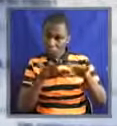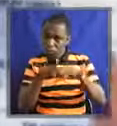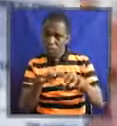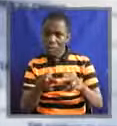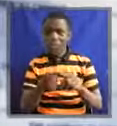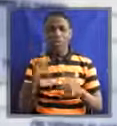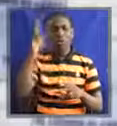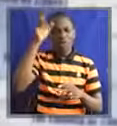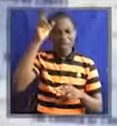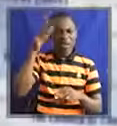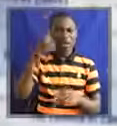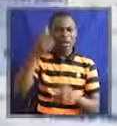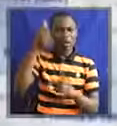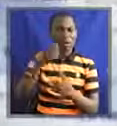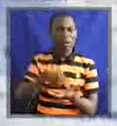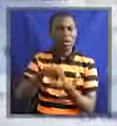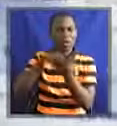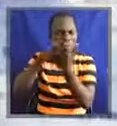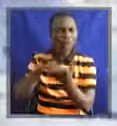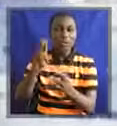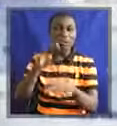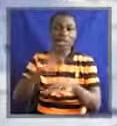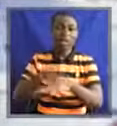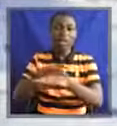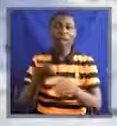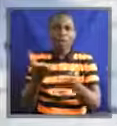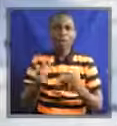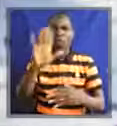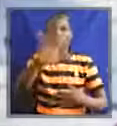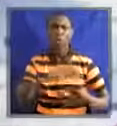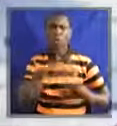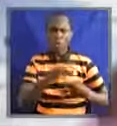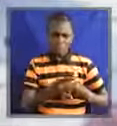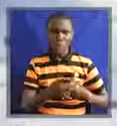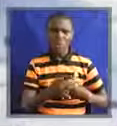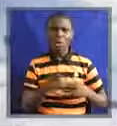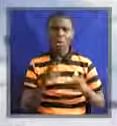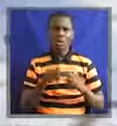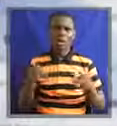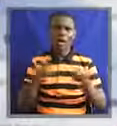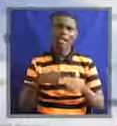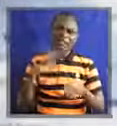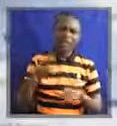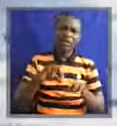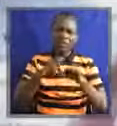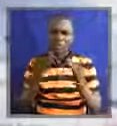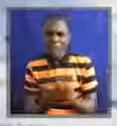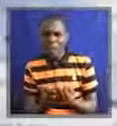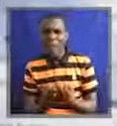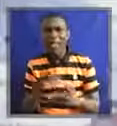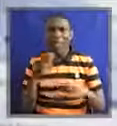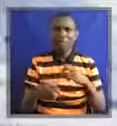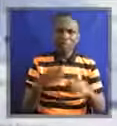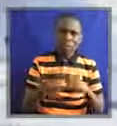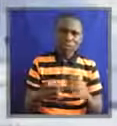so wɔ asase soɔ no ɛyɛ wo kra na wɔhyehyɛ nti berɛ a ɔne mu a ɔreka ofie nsɛm ne ade bi de kyerɛ wo a ɛnokora